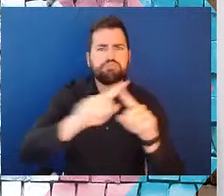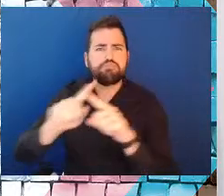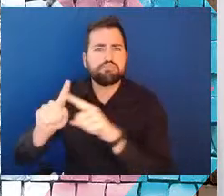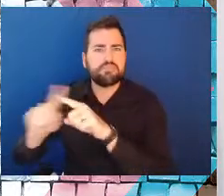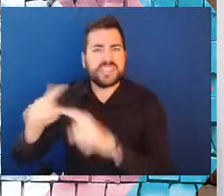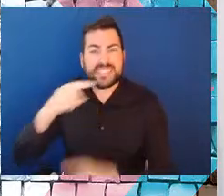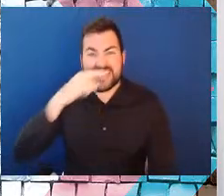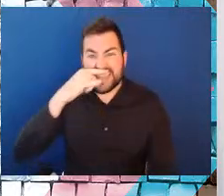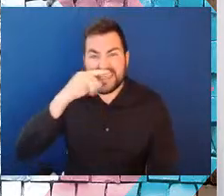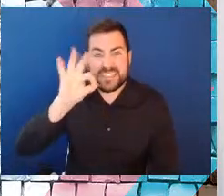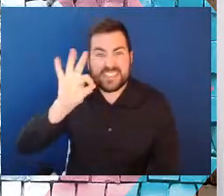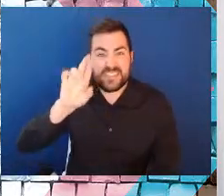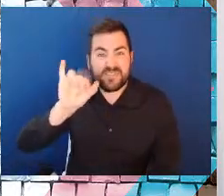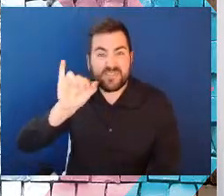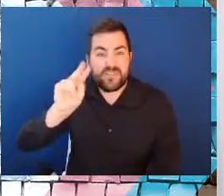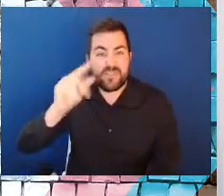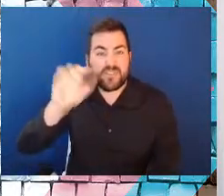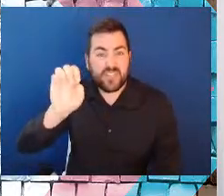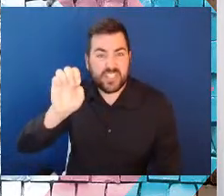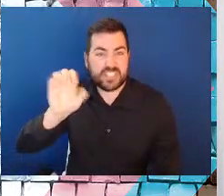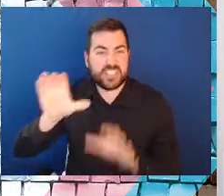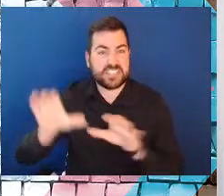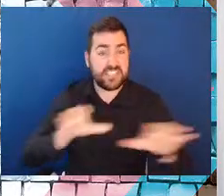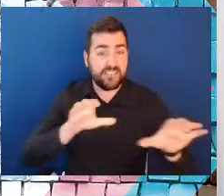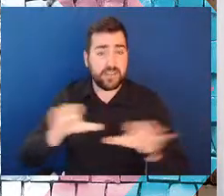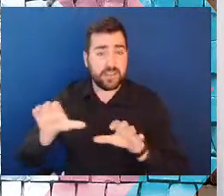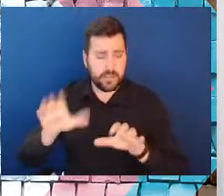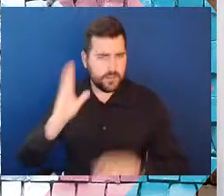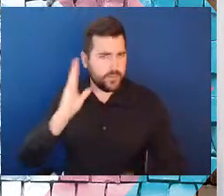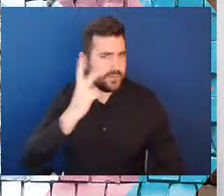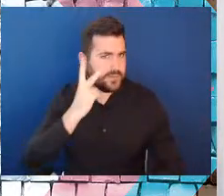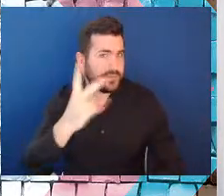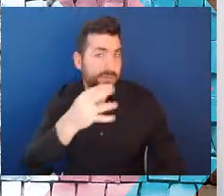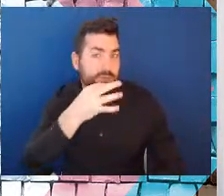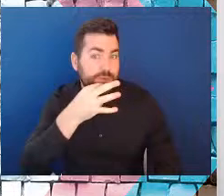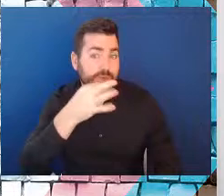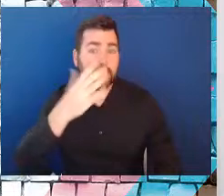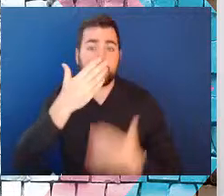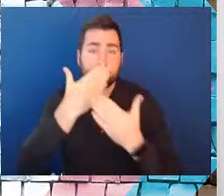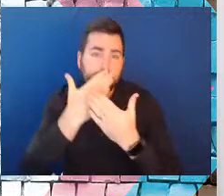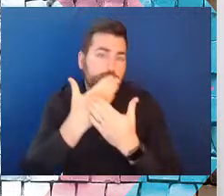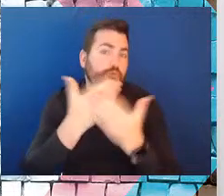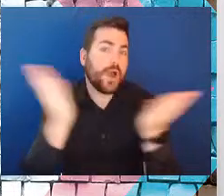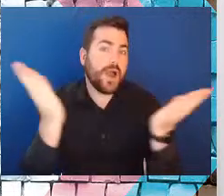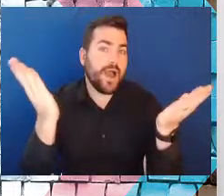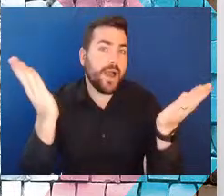And we hope to see you real soon. Let's blow him a kiss, Fringezilla.